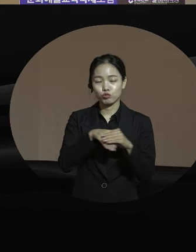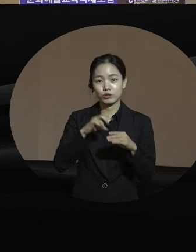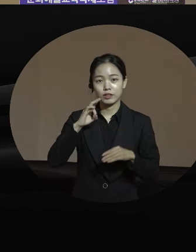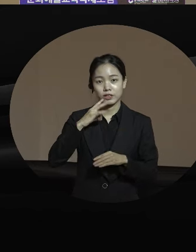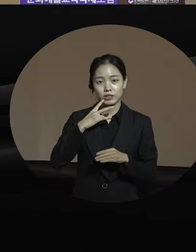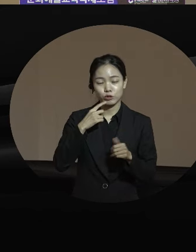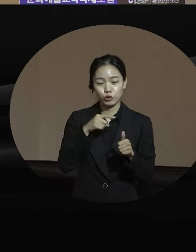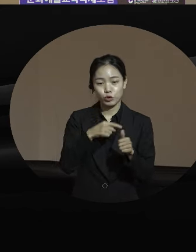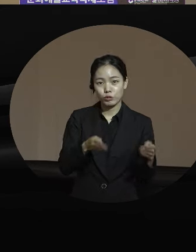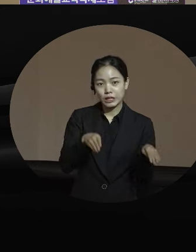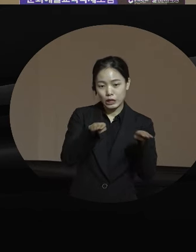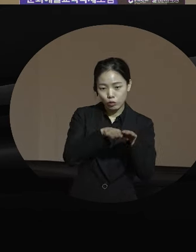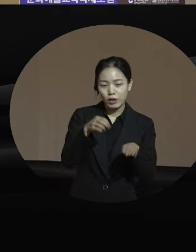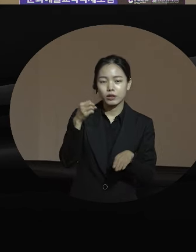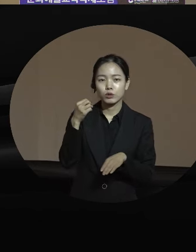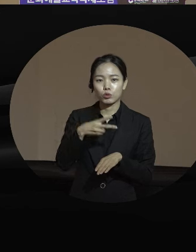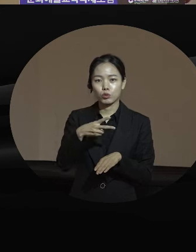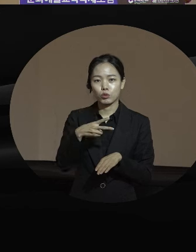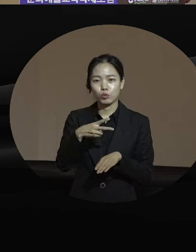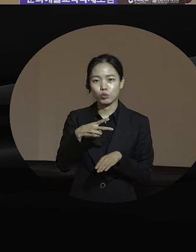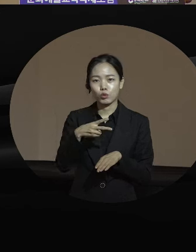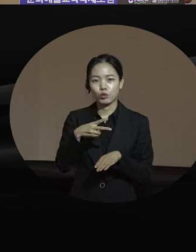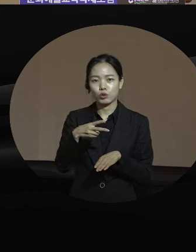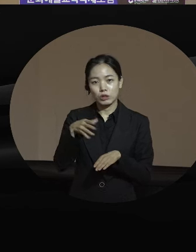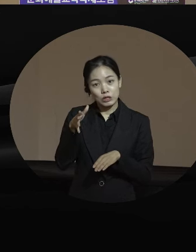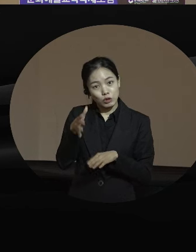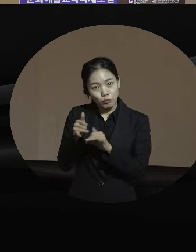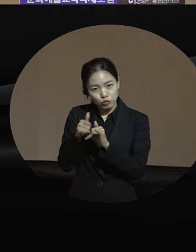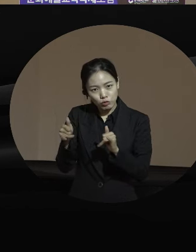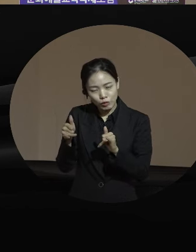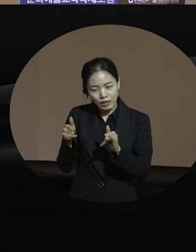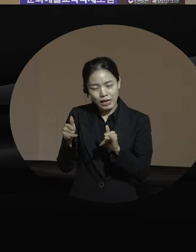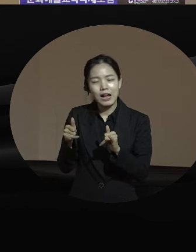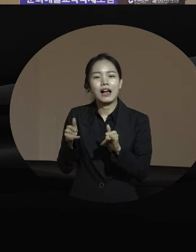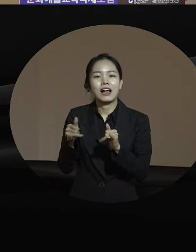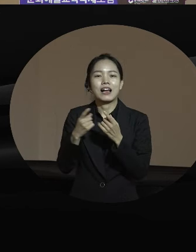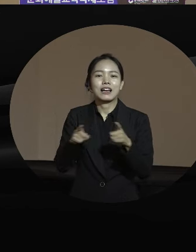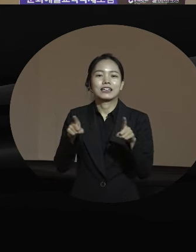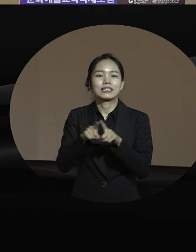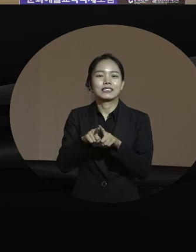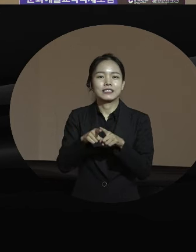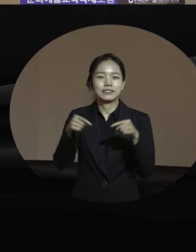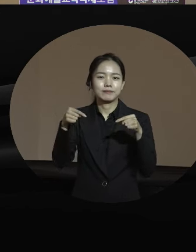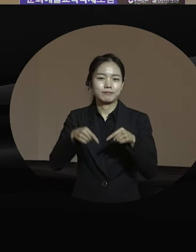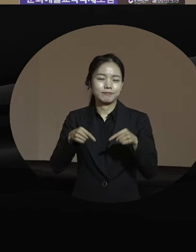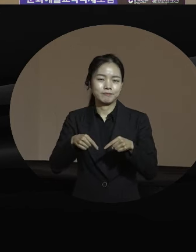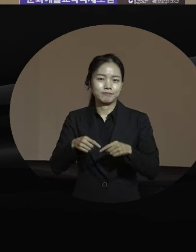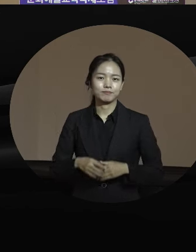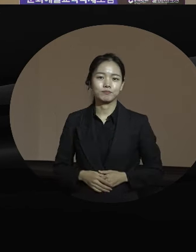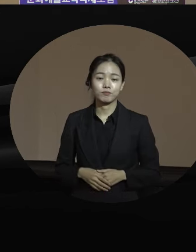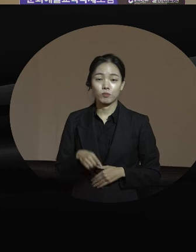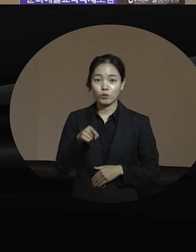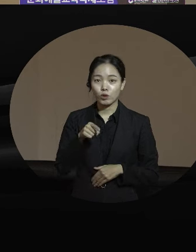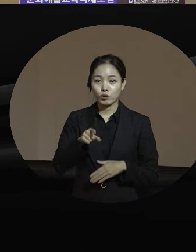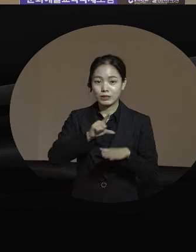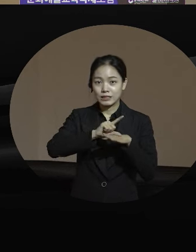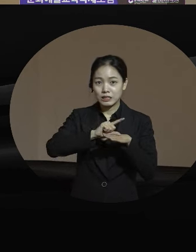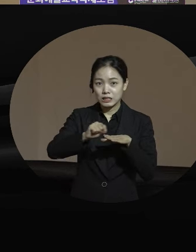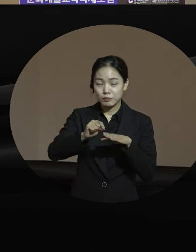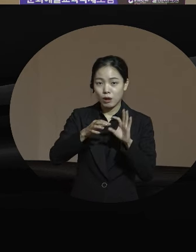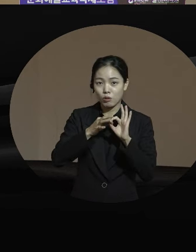and professionals. It is a municipal or regional plan on how art and culture, as well